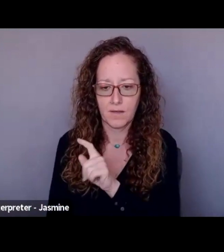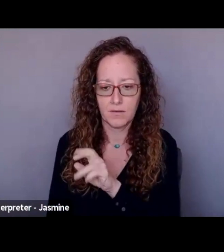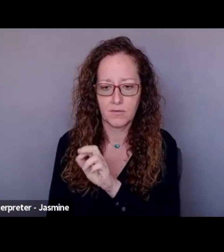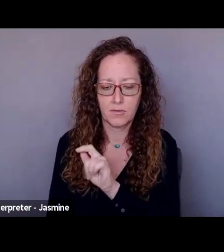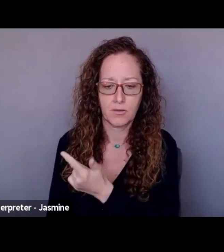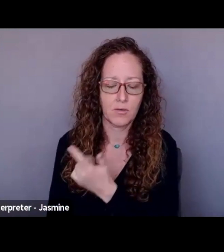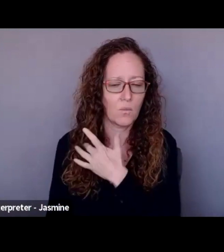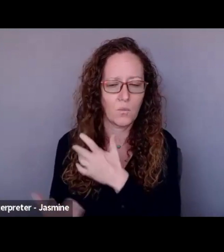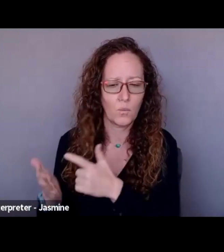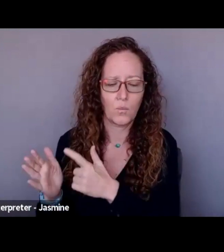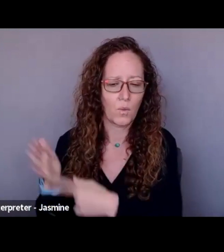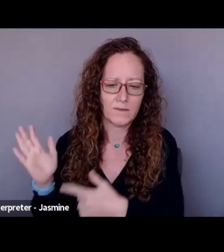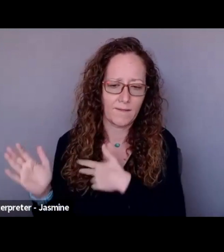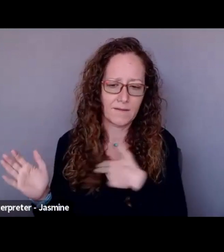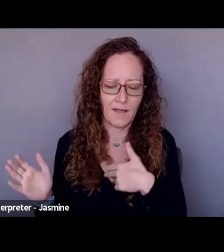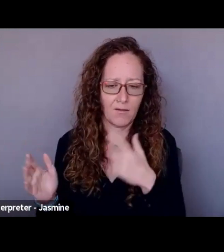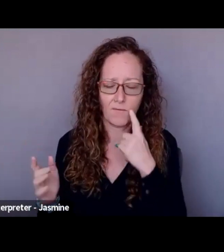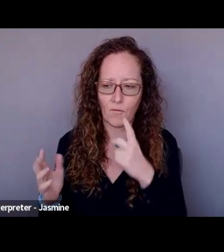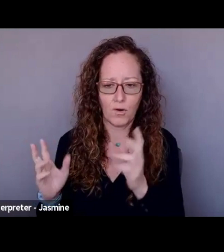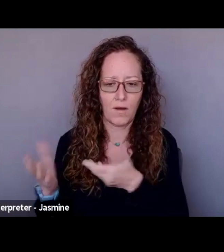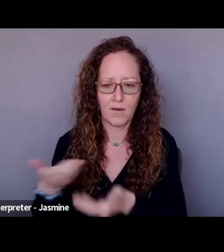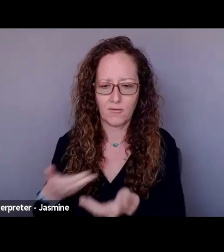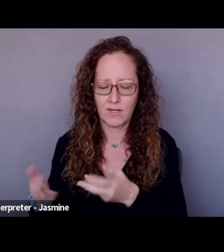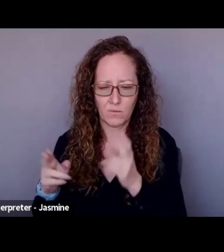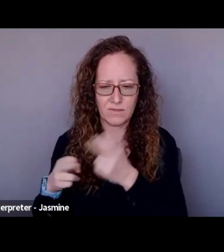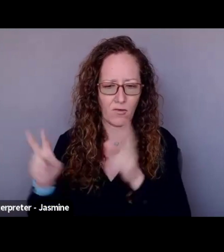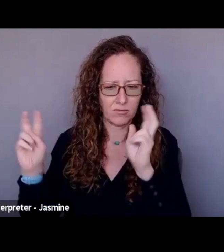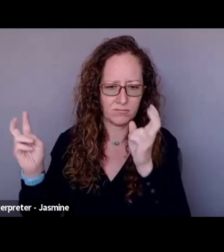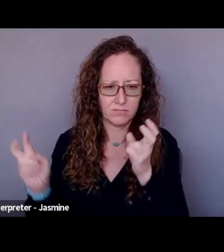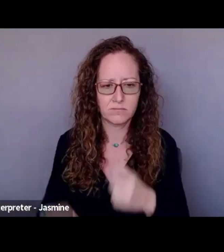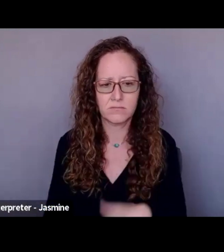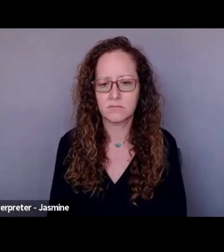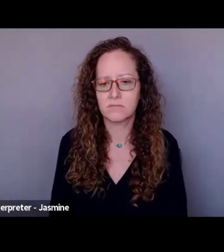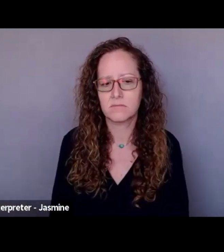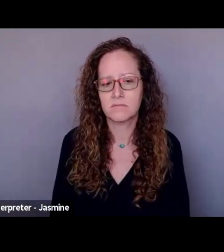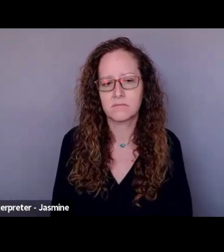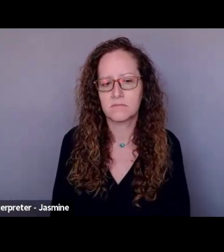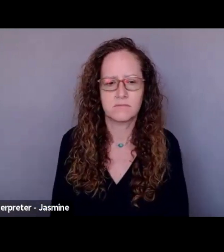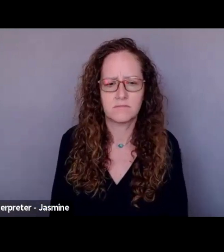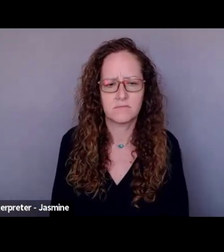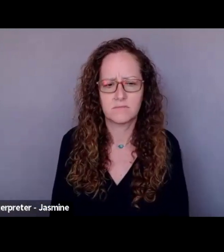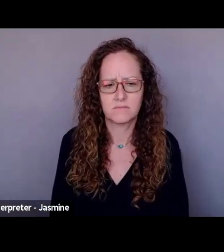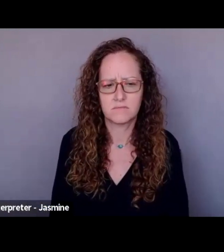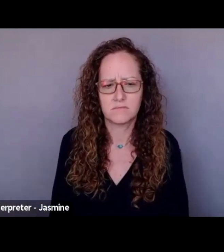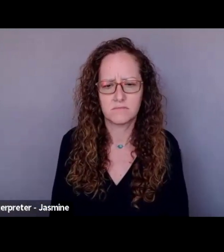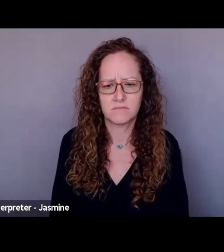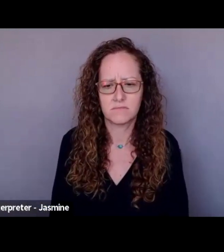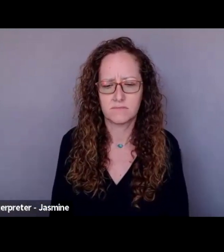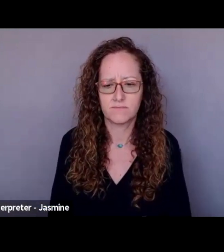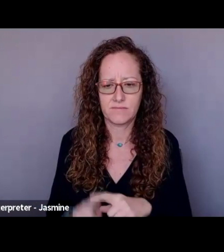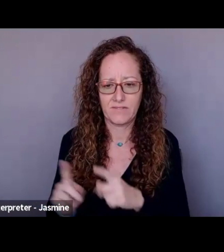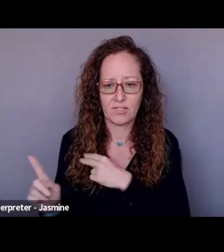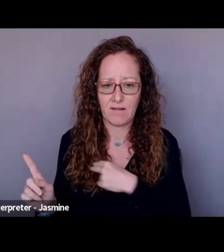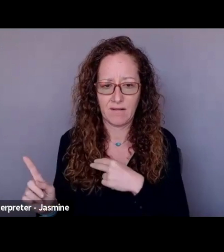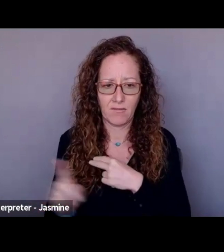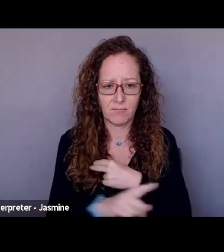a, a dramaturg to work with the writer? I'm confused. Like, is there two different titles?